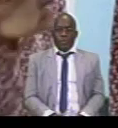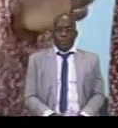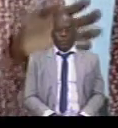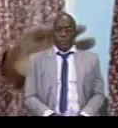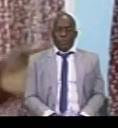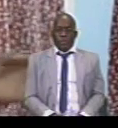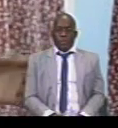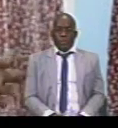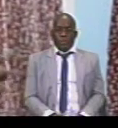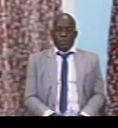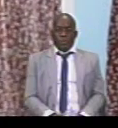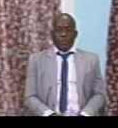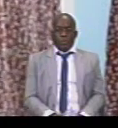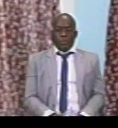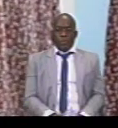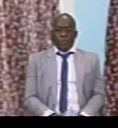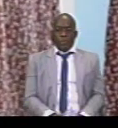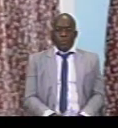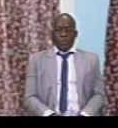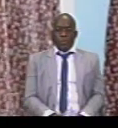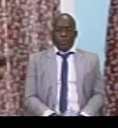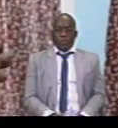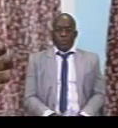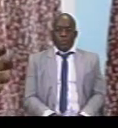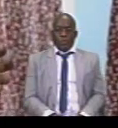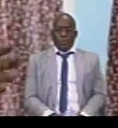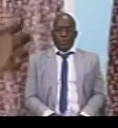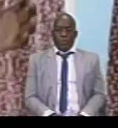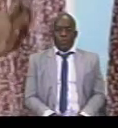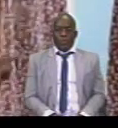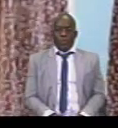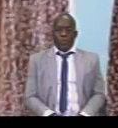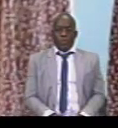Him. Oh, I don't know what bow down and